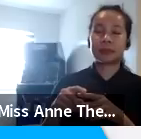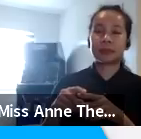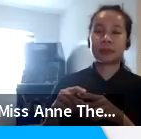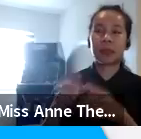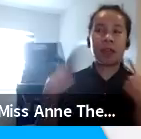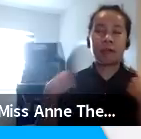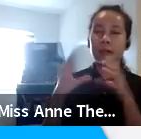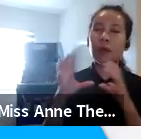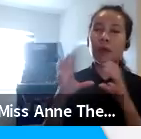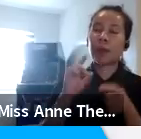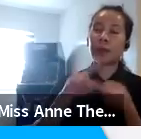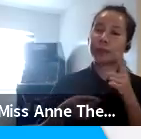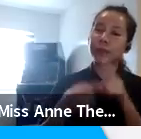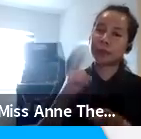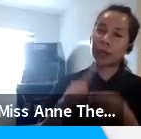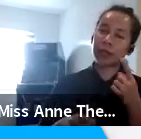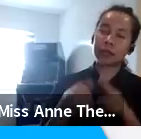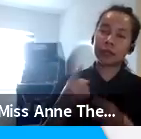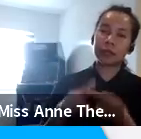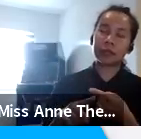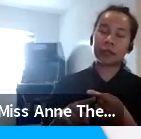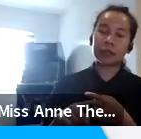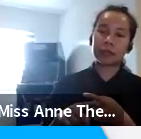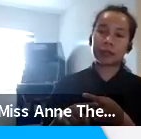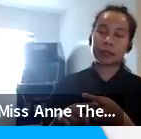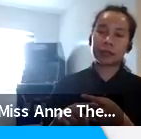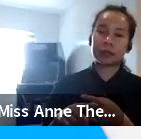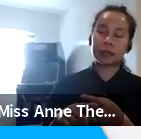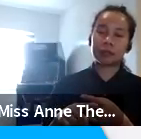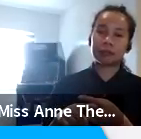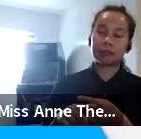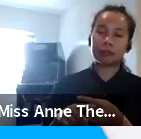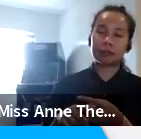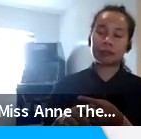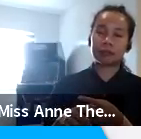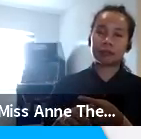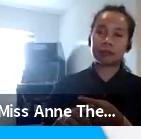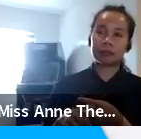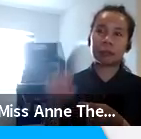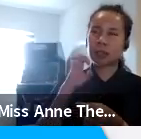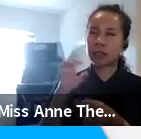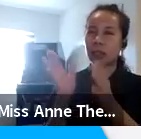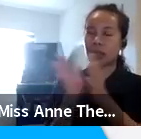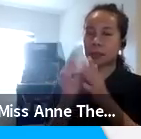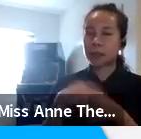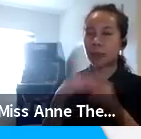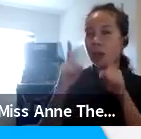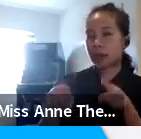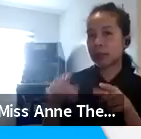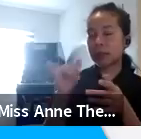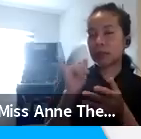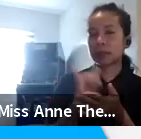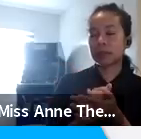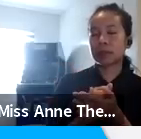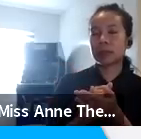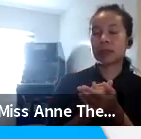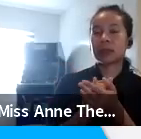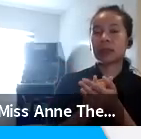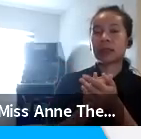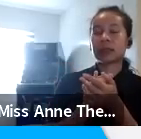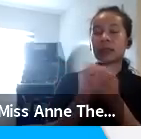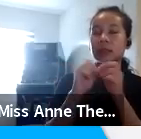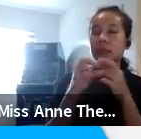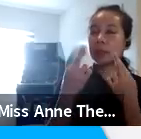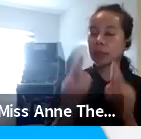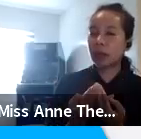friends. It was something like she asked me to attend this one, and just to find out that